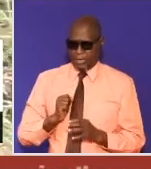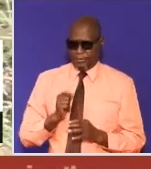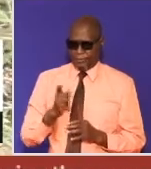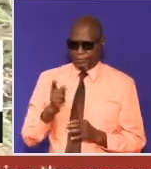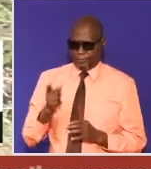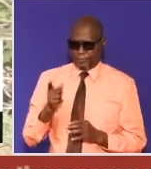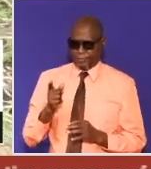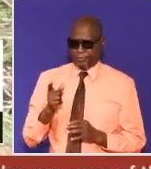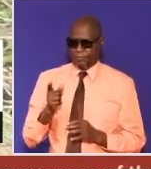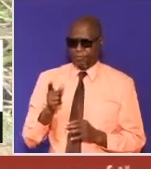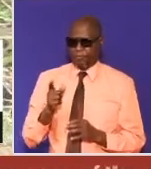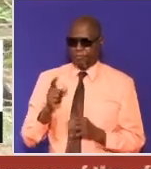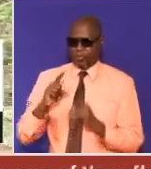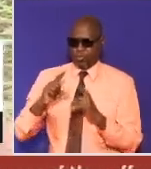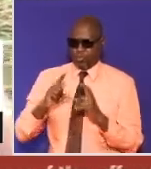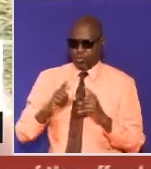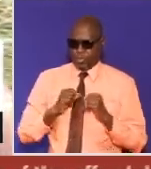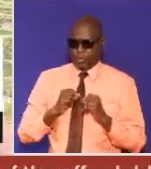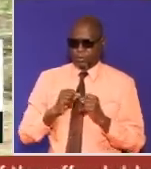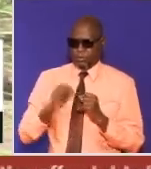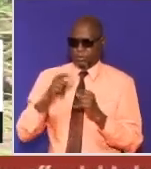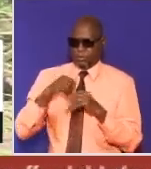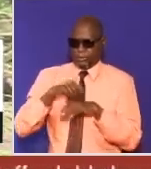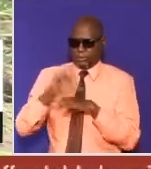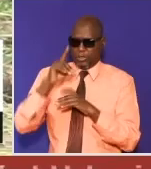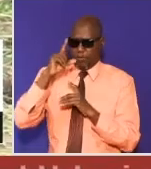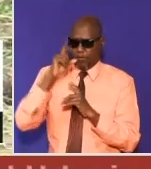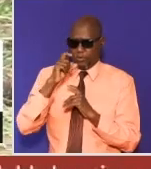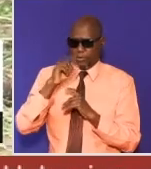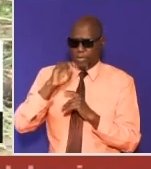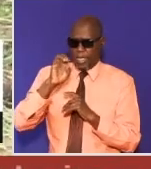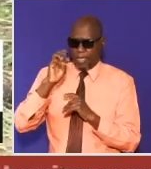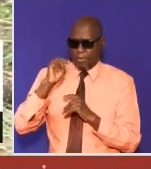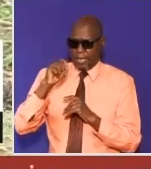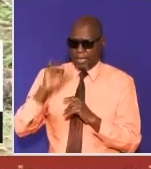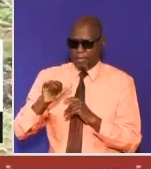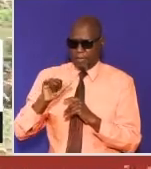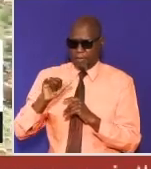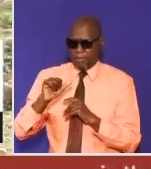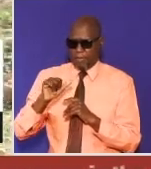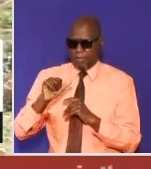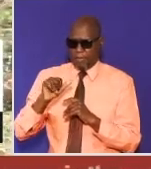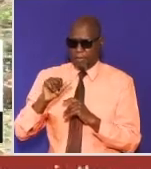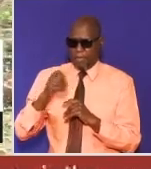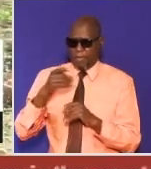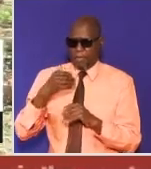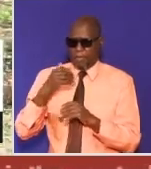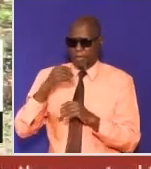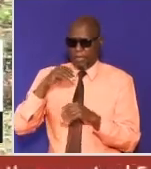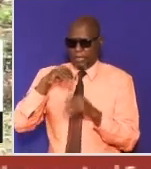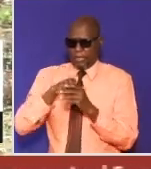kwamba yeye pia ako huko. Alinitumia picha ya Emily akiwa kwa kitanda